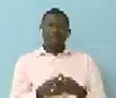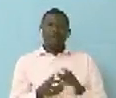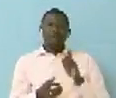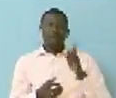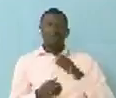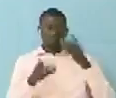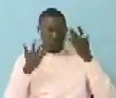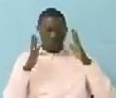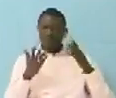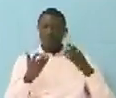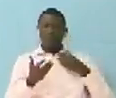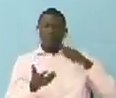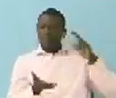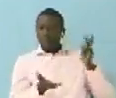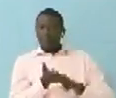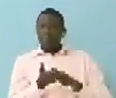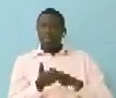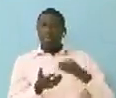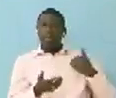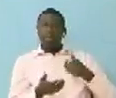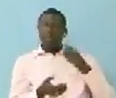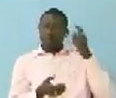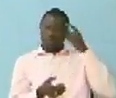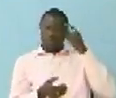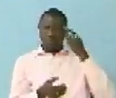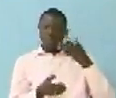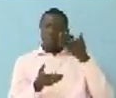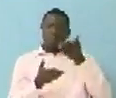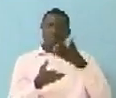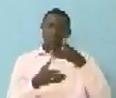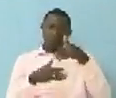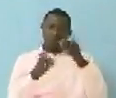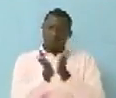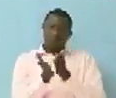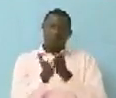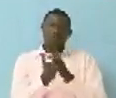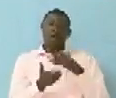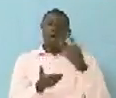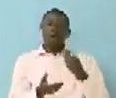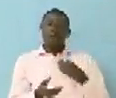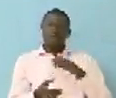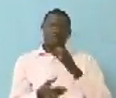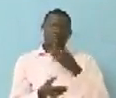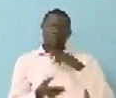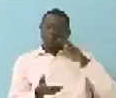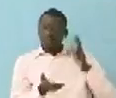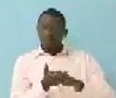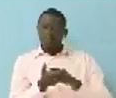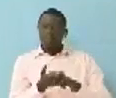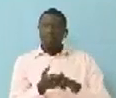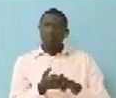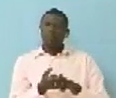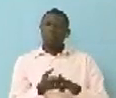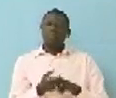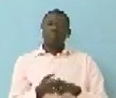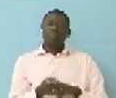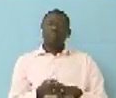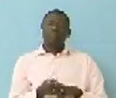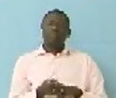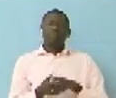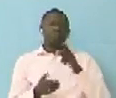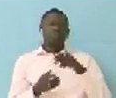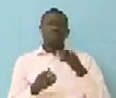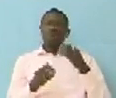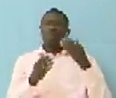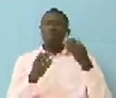confirming those I knew were at the panel. So how can I confirm what he said? He mentioned so many people. No, you are missing